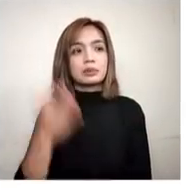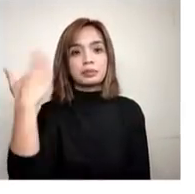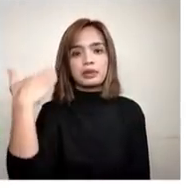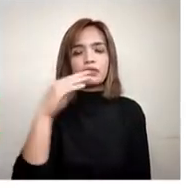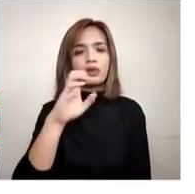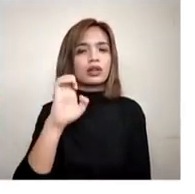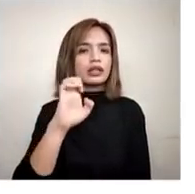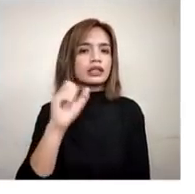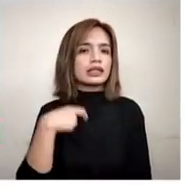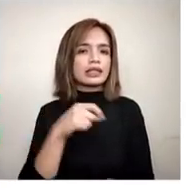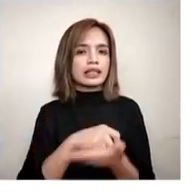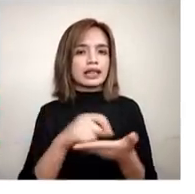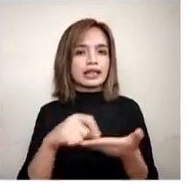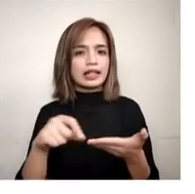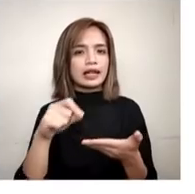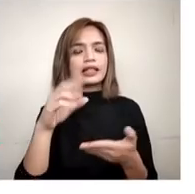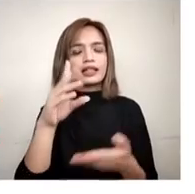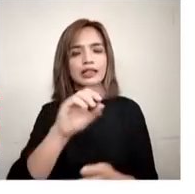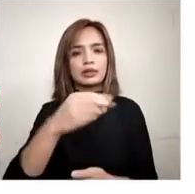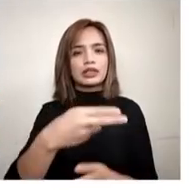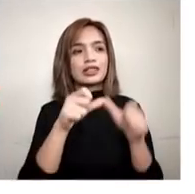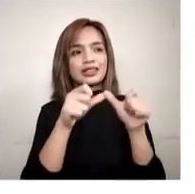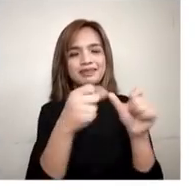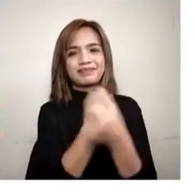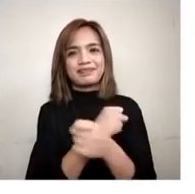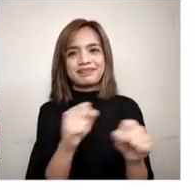Department, continue to keep safe. You take care.